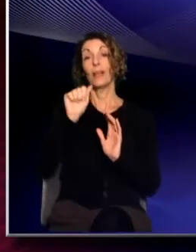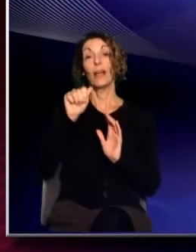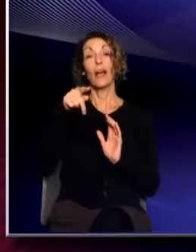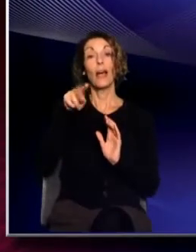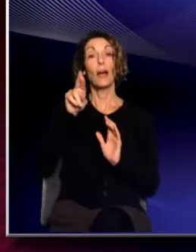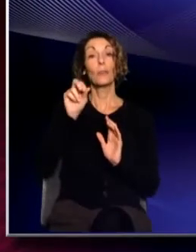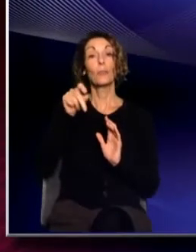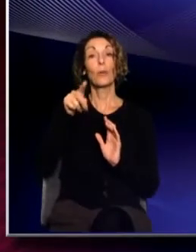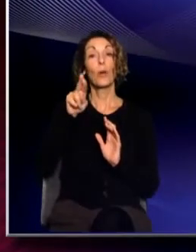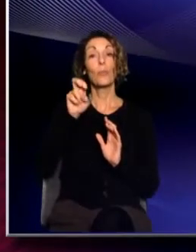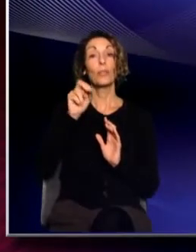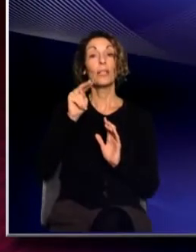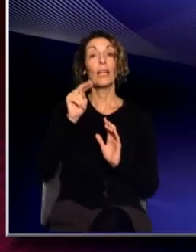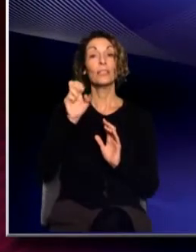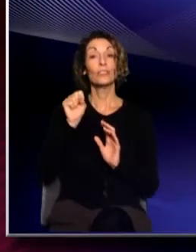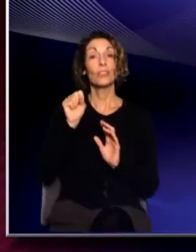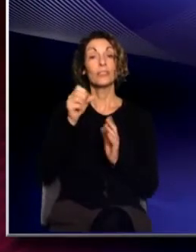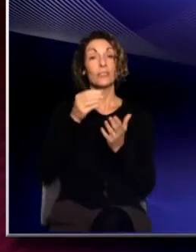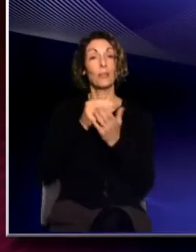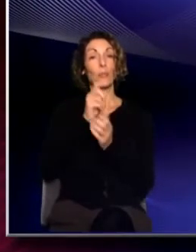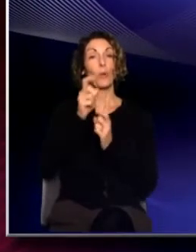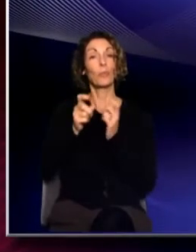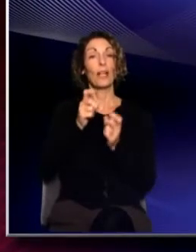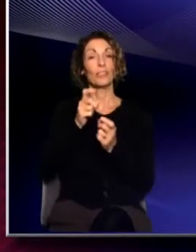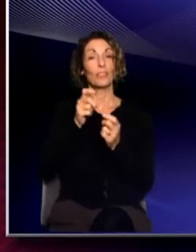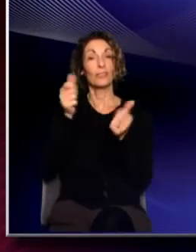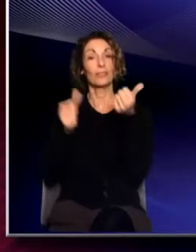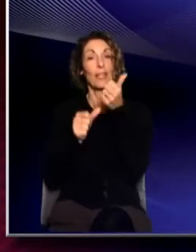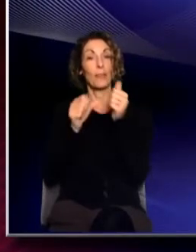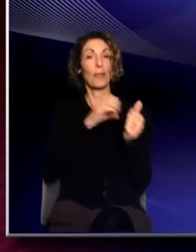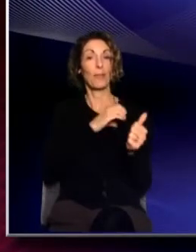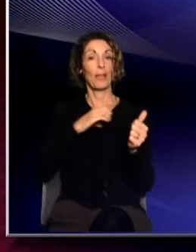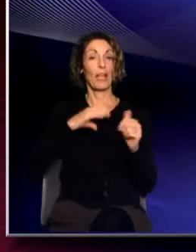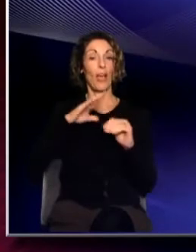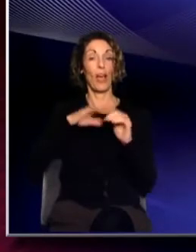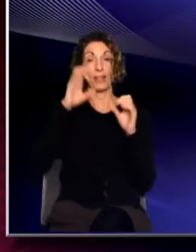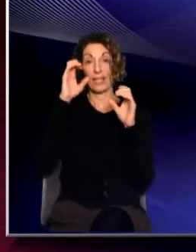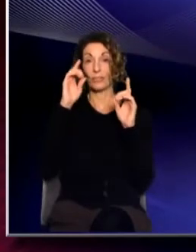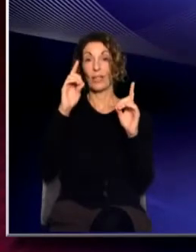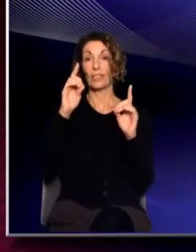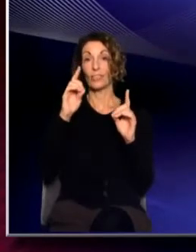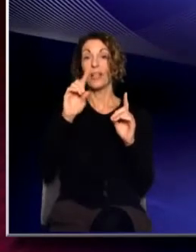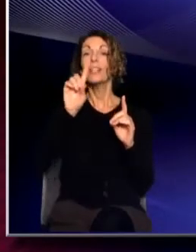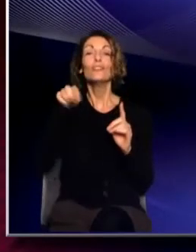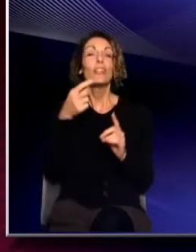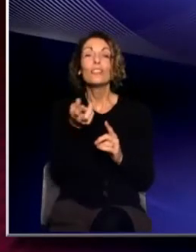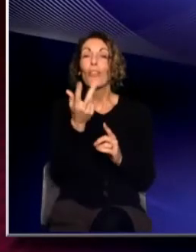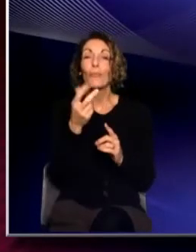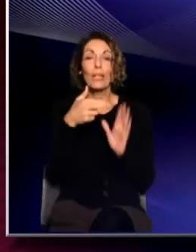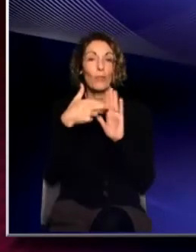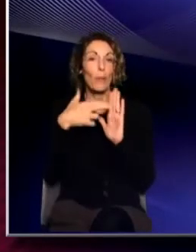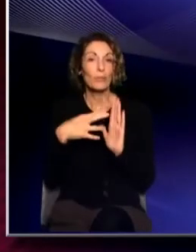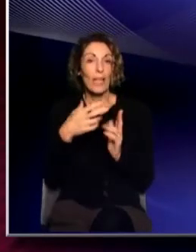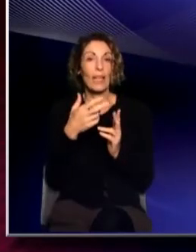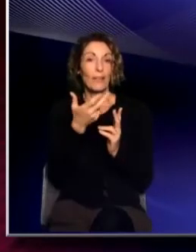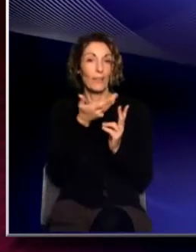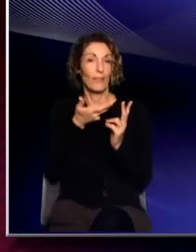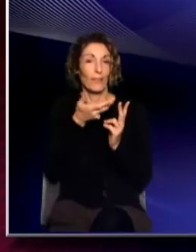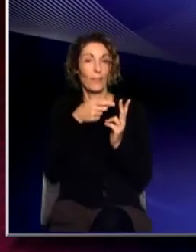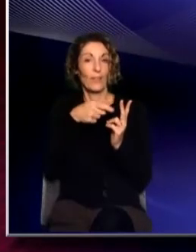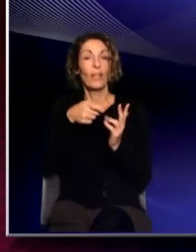Appropriations Subcommittee on Education. It's just 3 representatives that talked